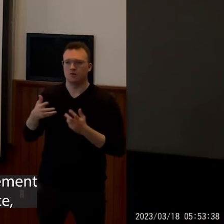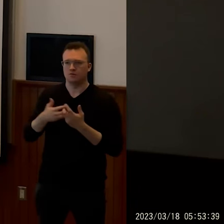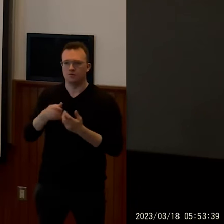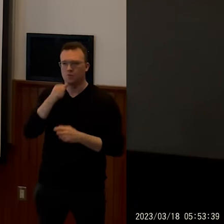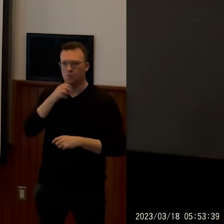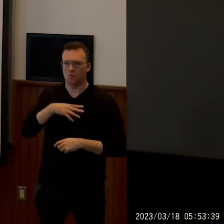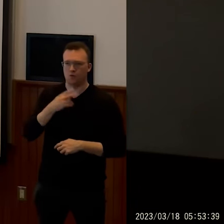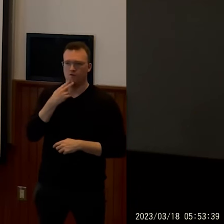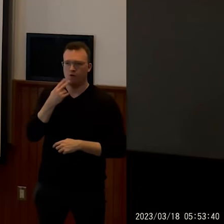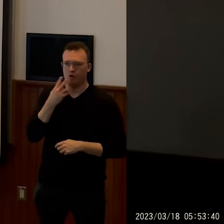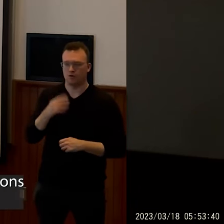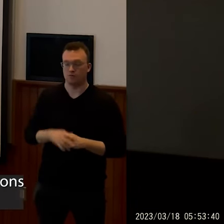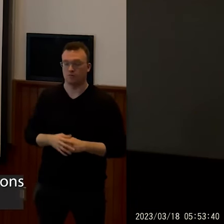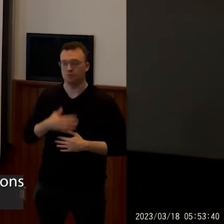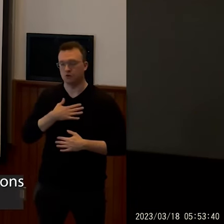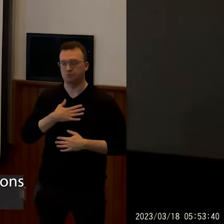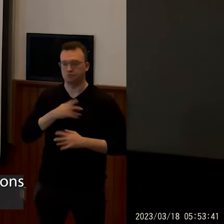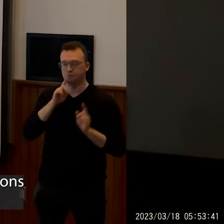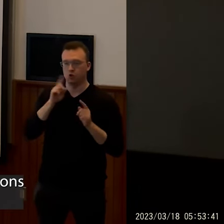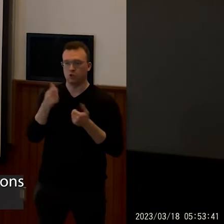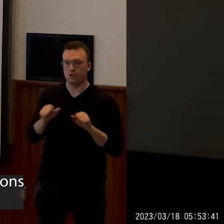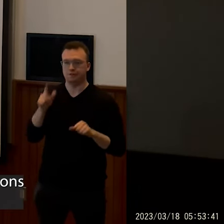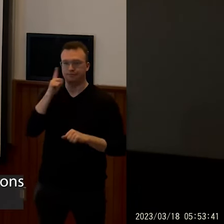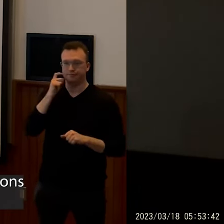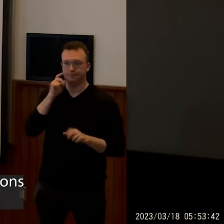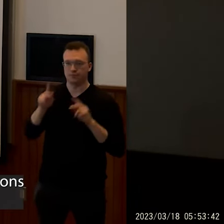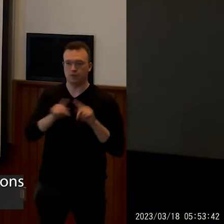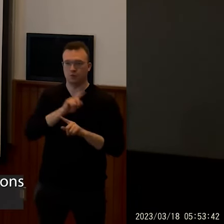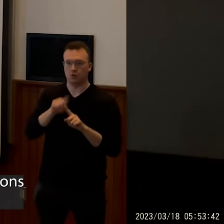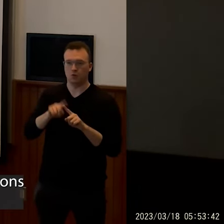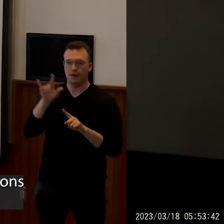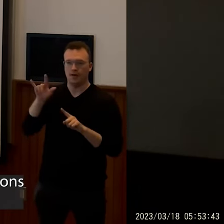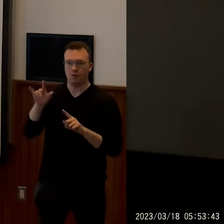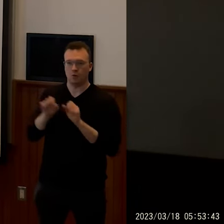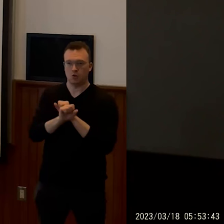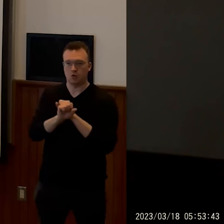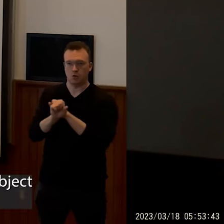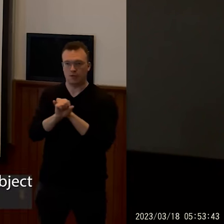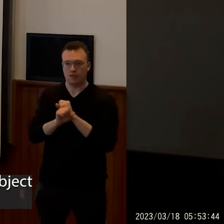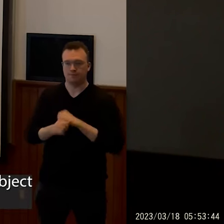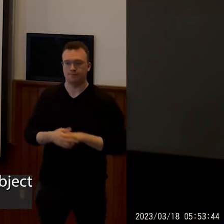voice. Please report any suspicious persons to airport security.